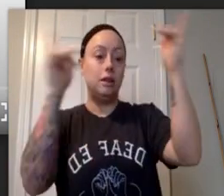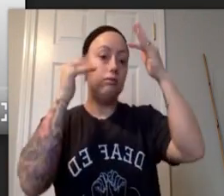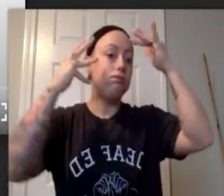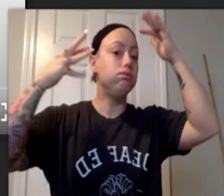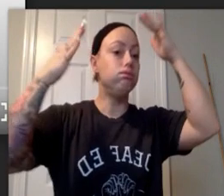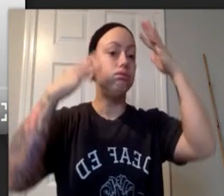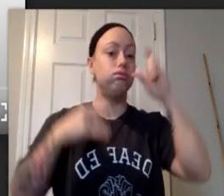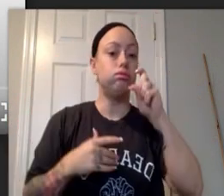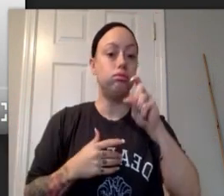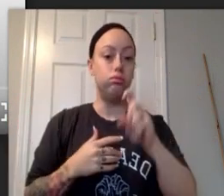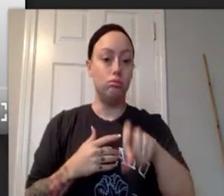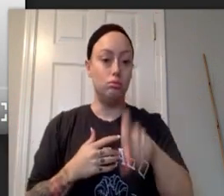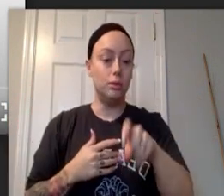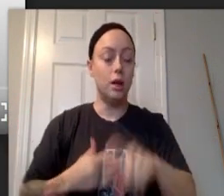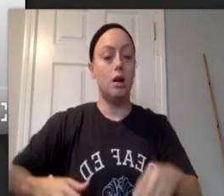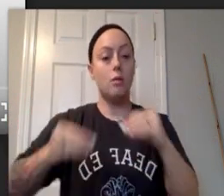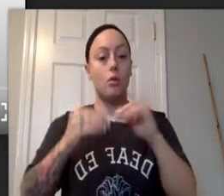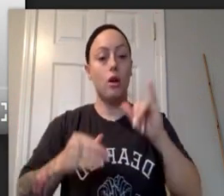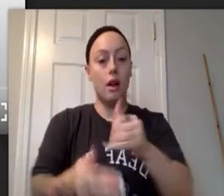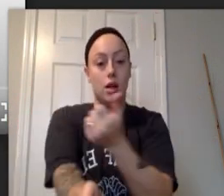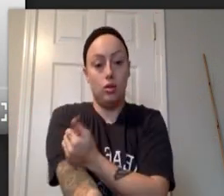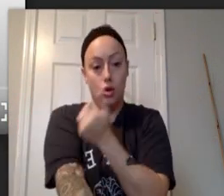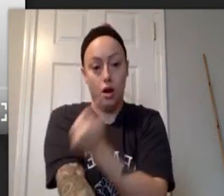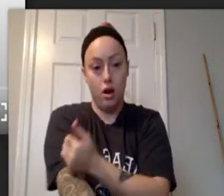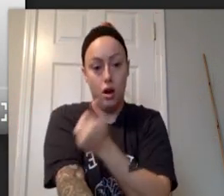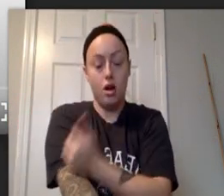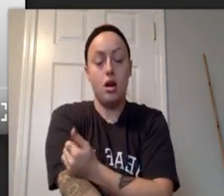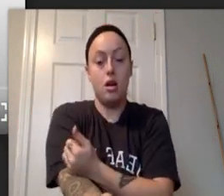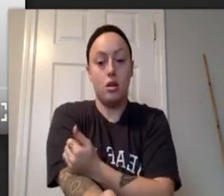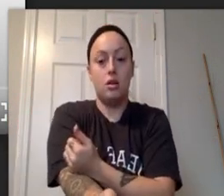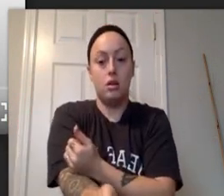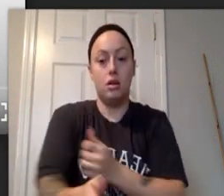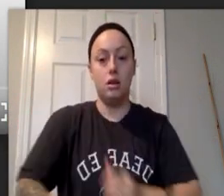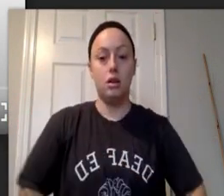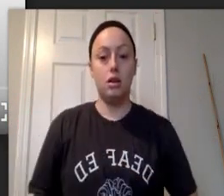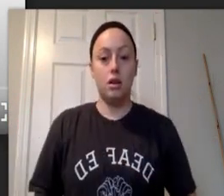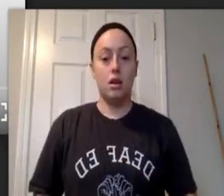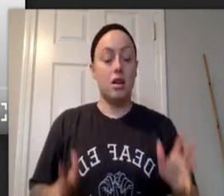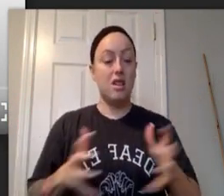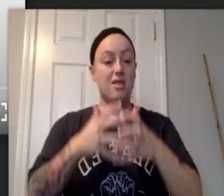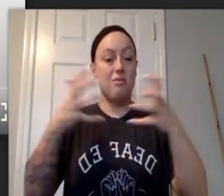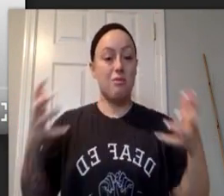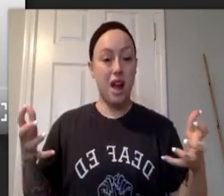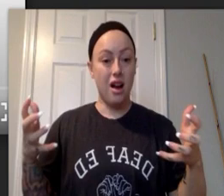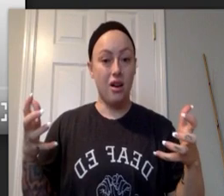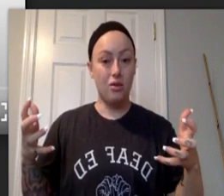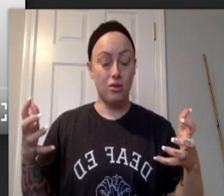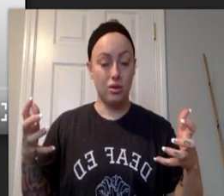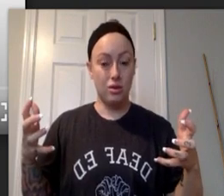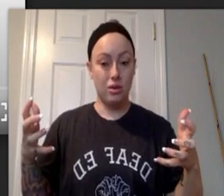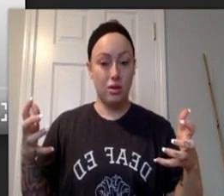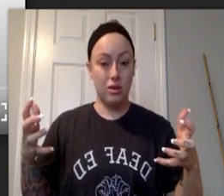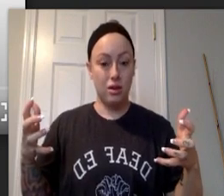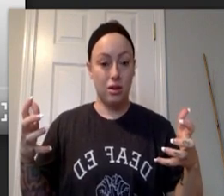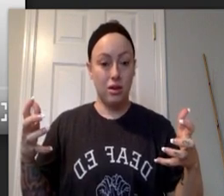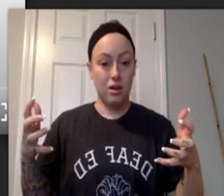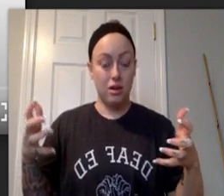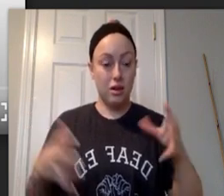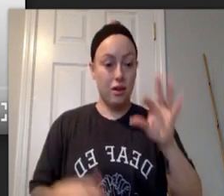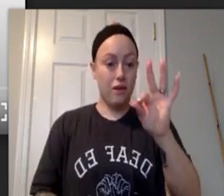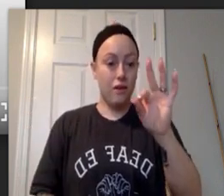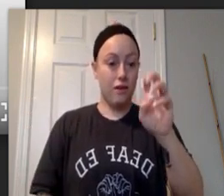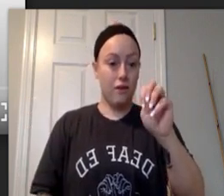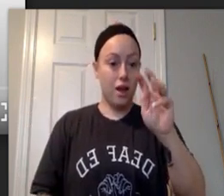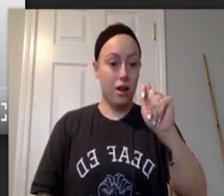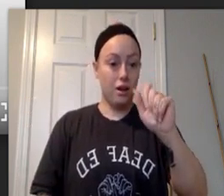drug. And, I'll talk about, an amount of lethal fentanyl to someone who's not tolerant, because